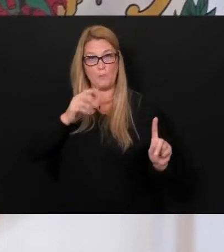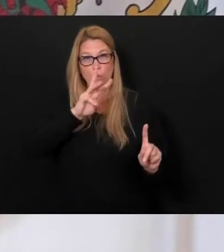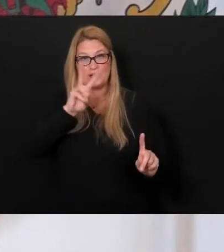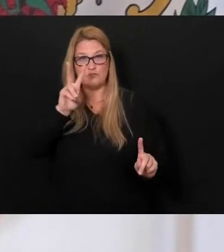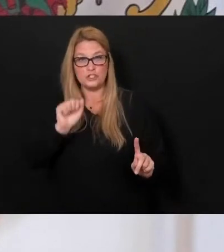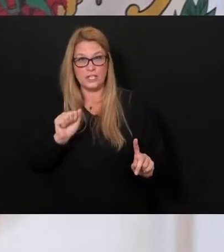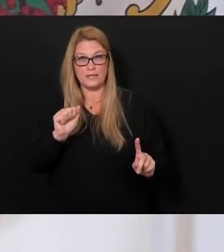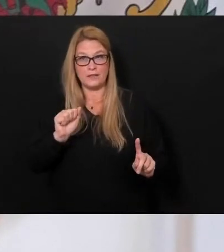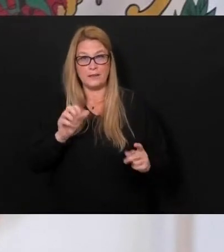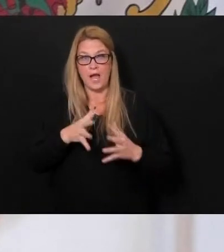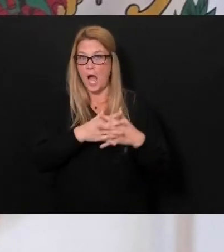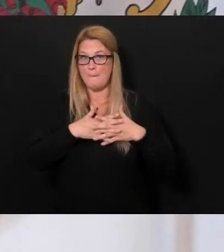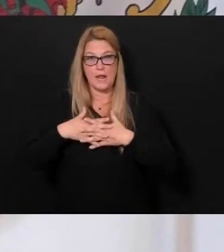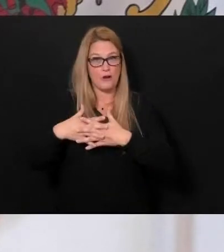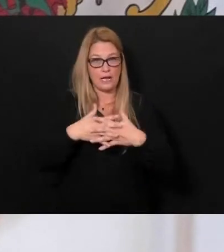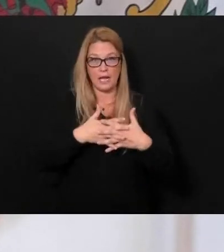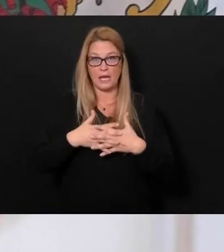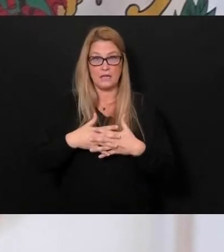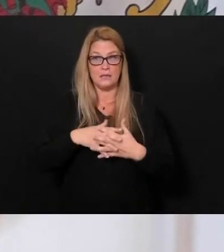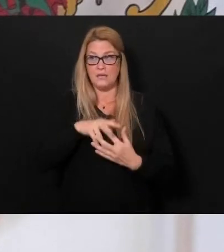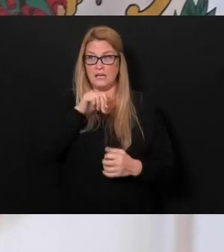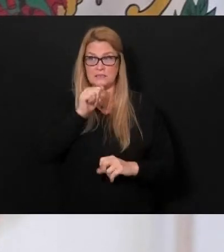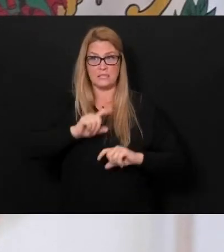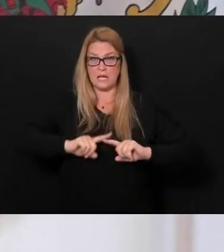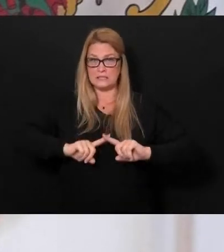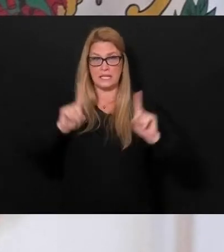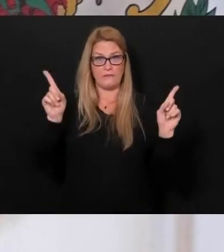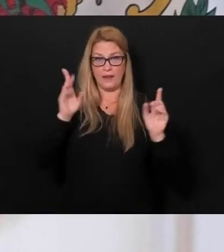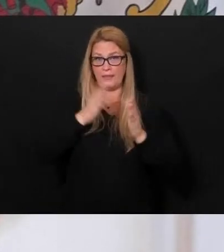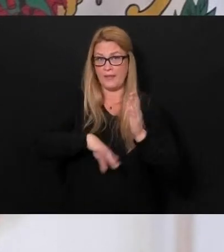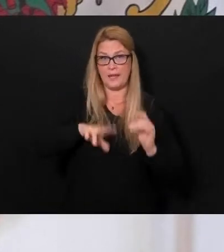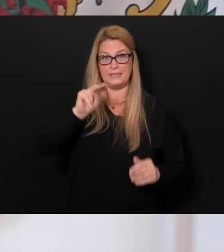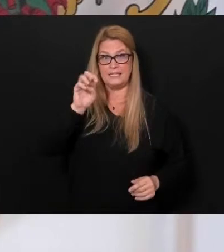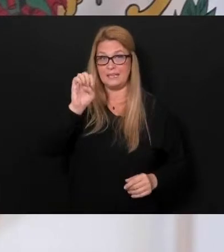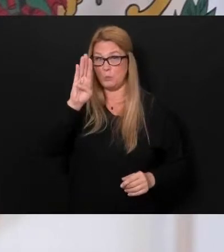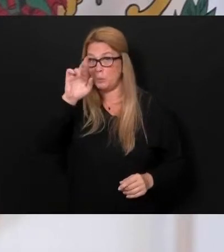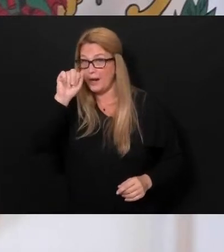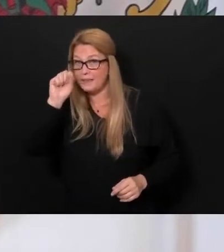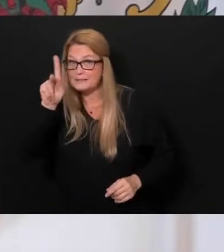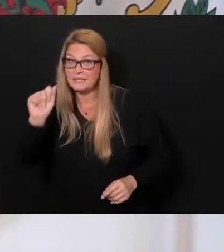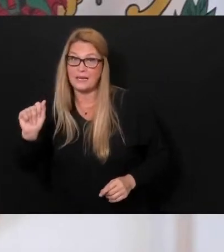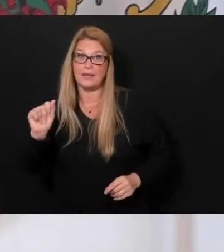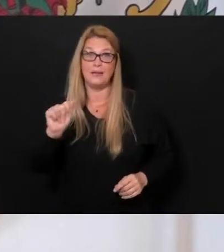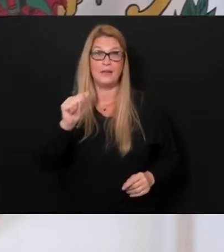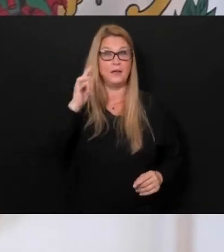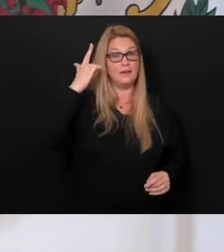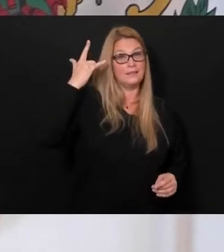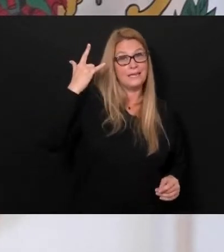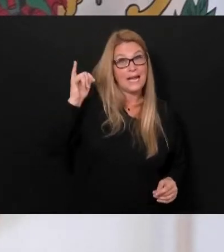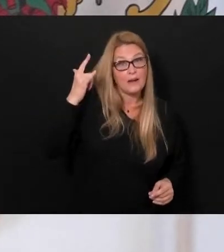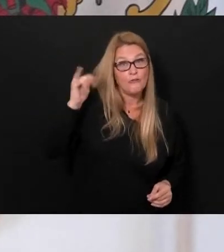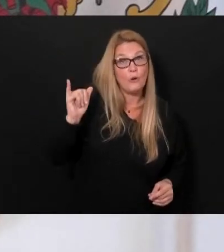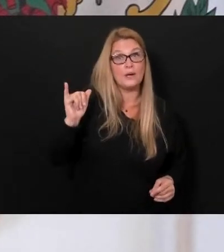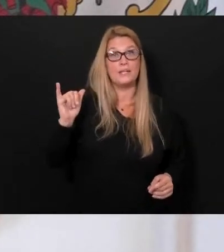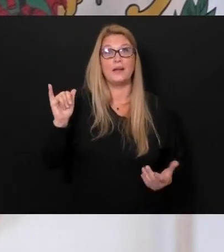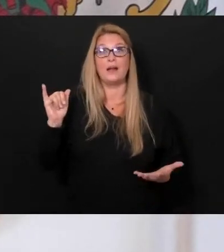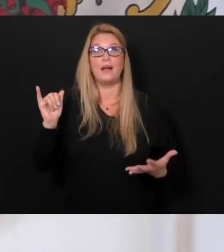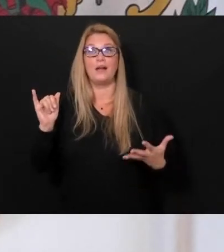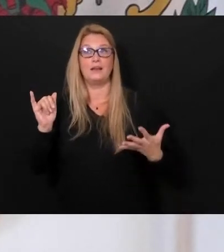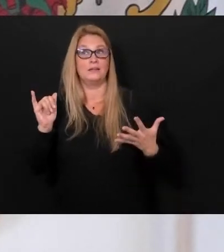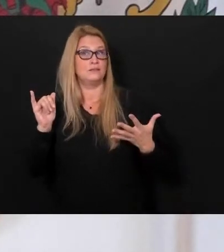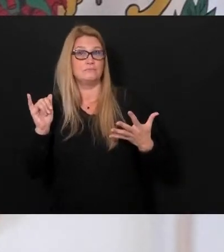no different in any way than a Nebraska American or a California American,